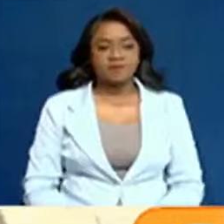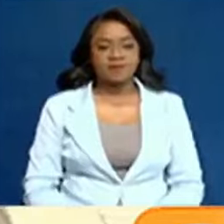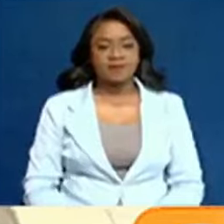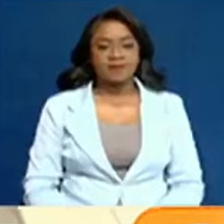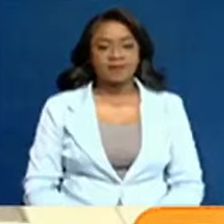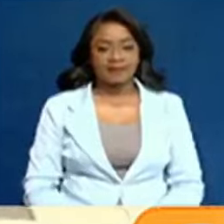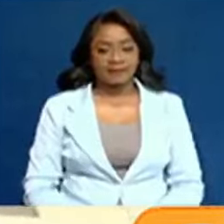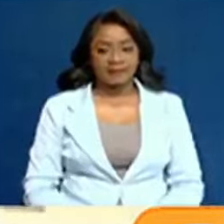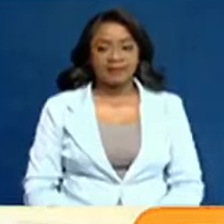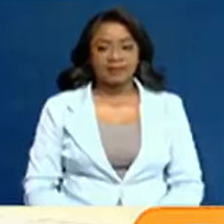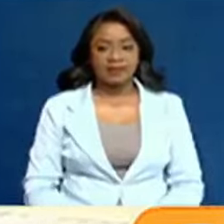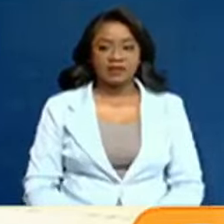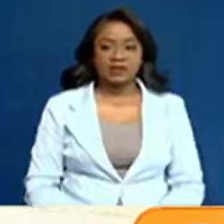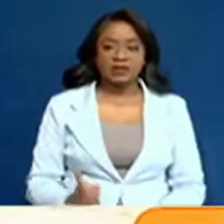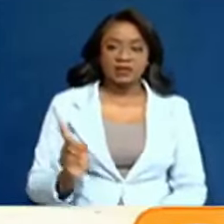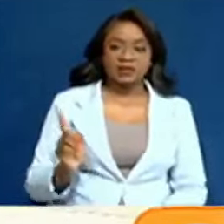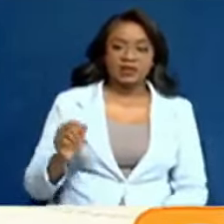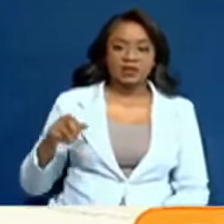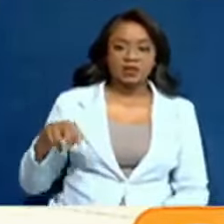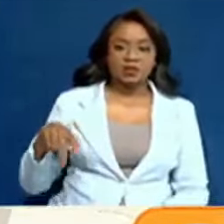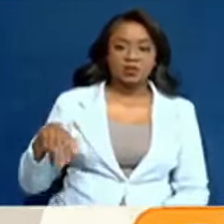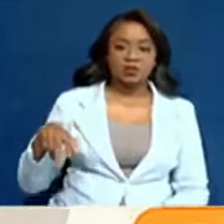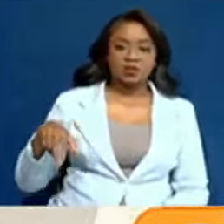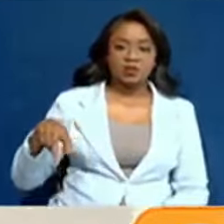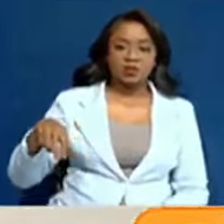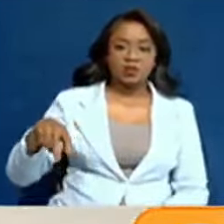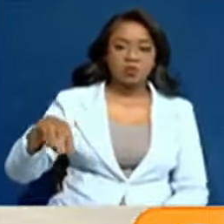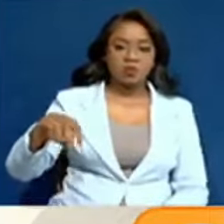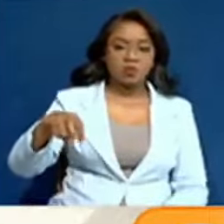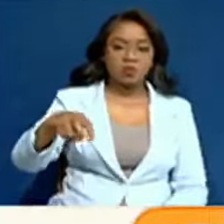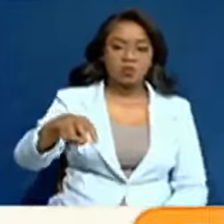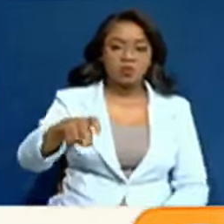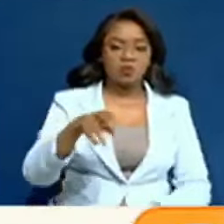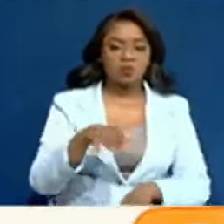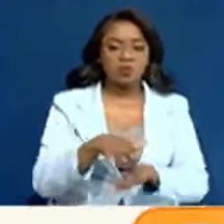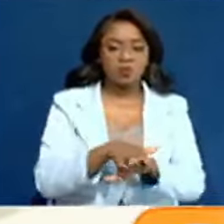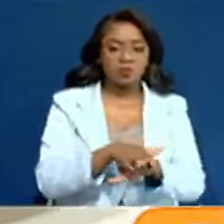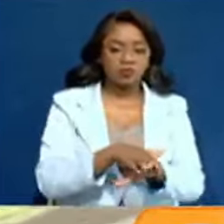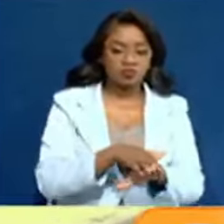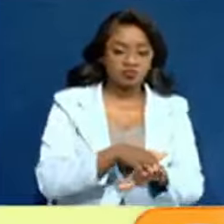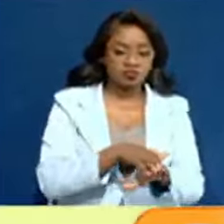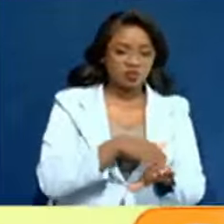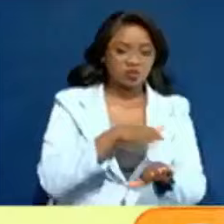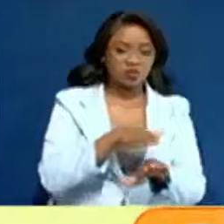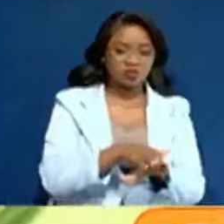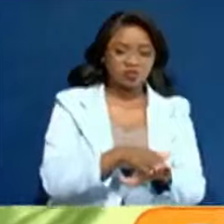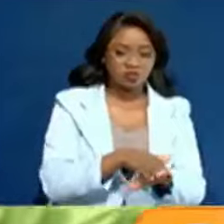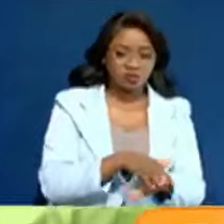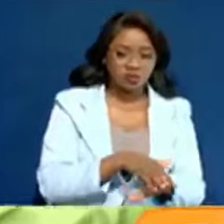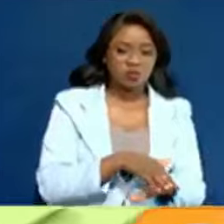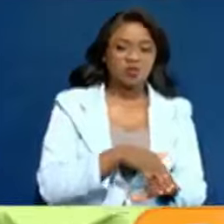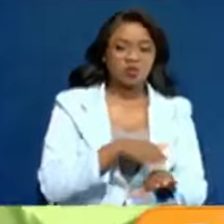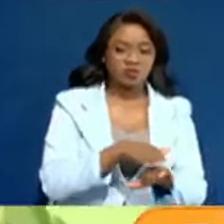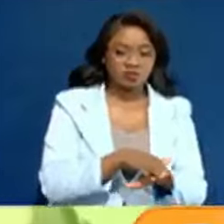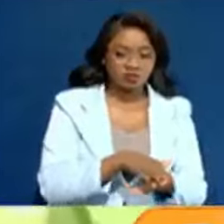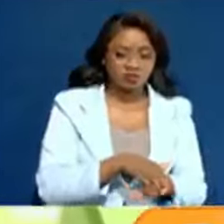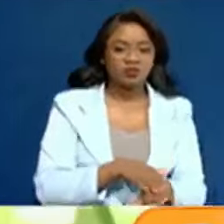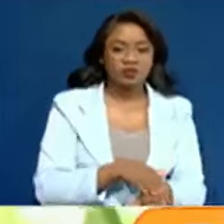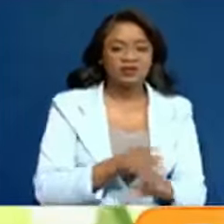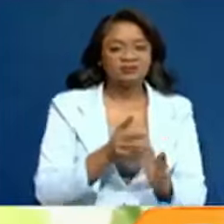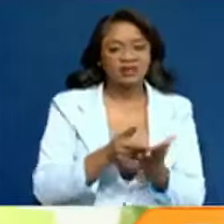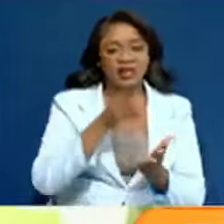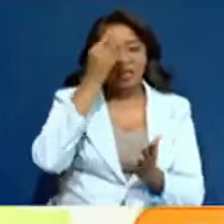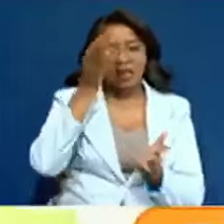In slow, measured pace, Daniel Mwaura puts one foot in front of the other, learning once again to walk in the midst